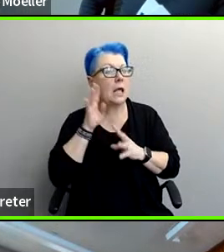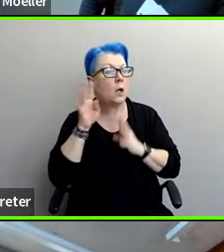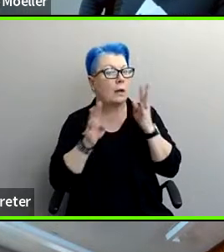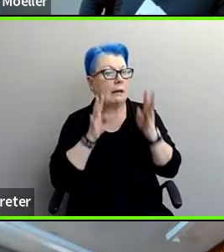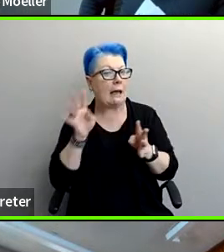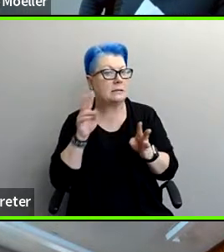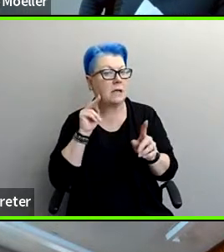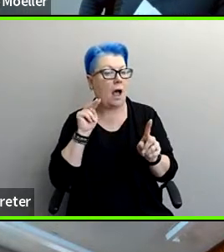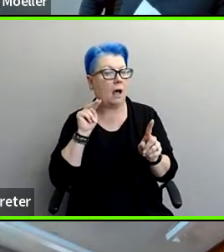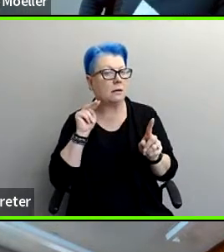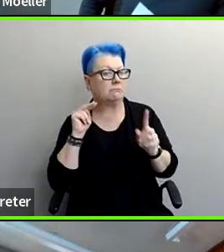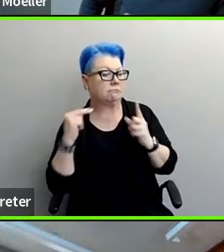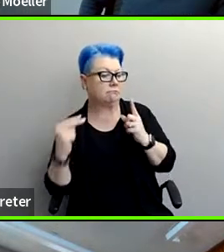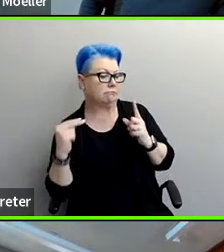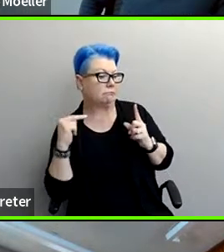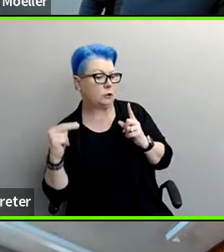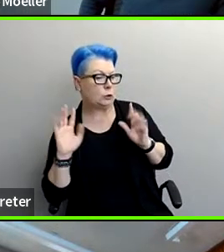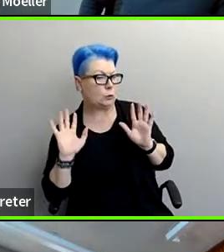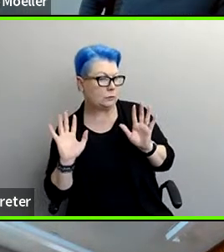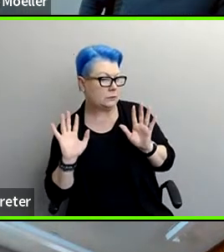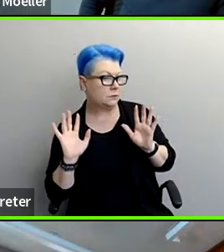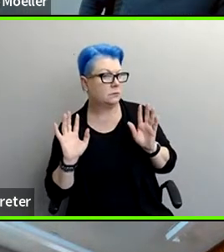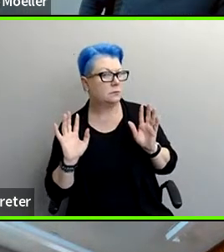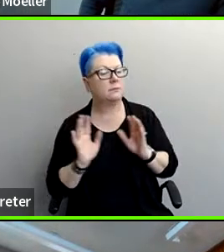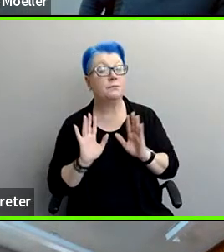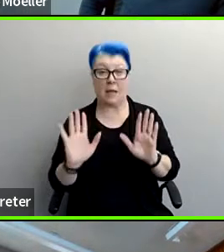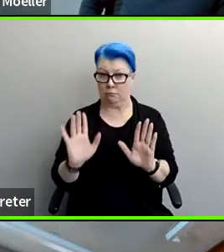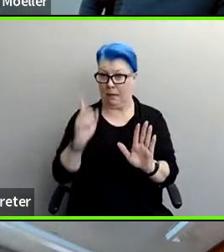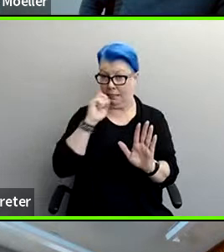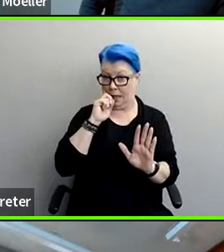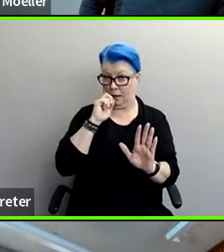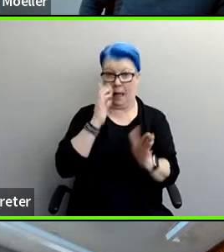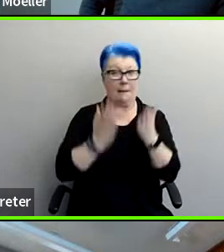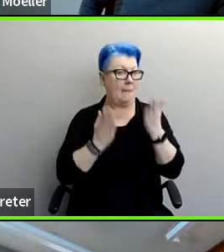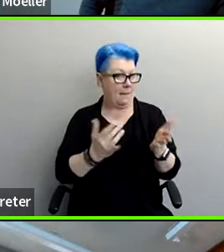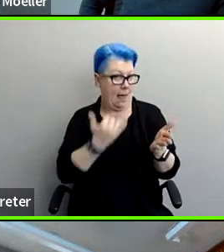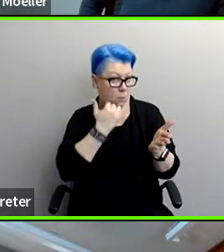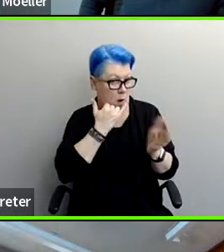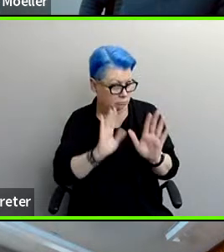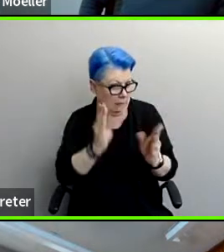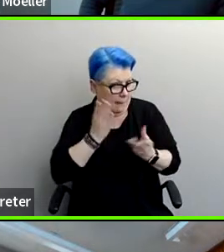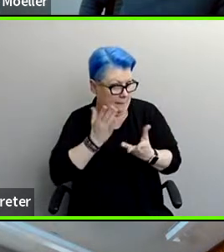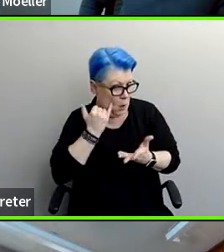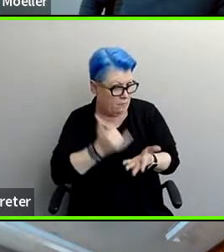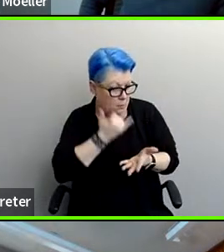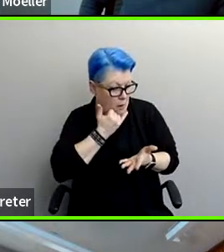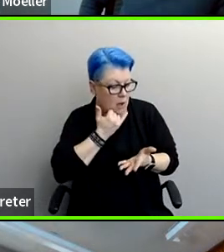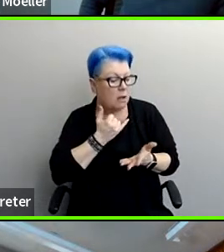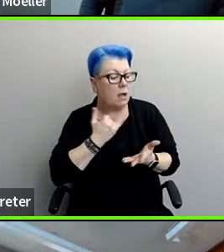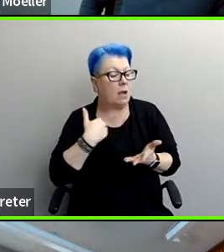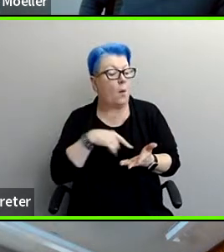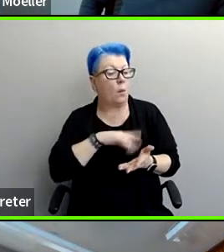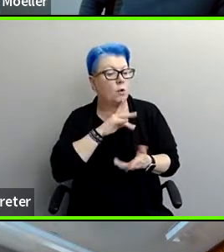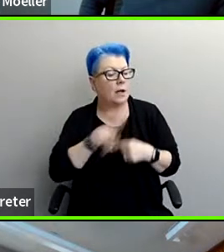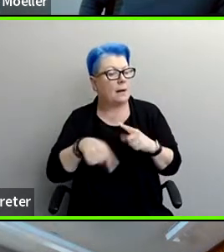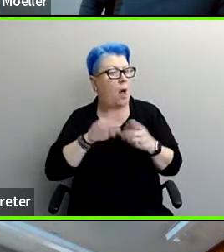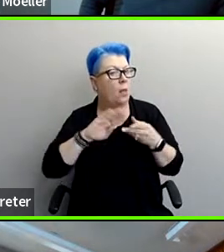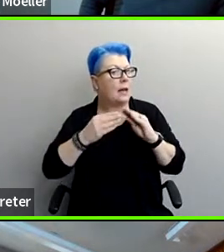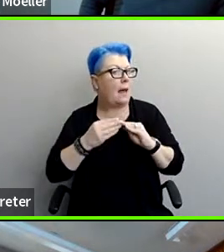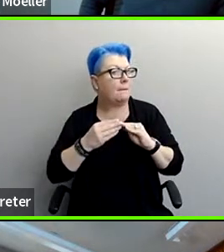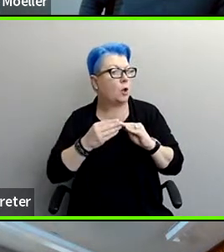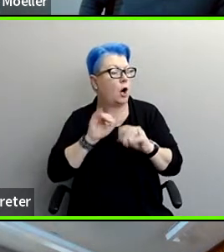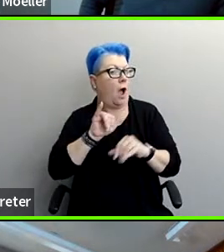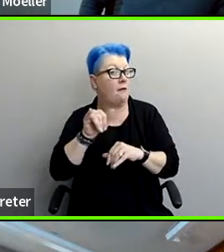a view, because I think, and correct me if I misunderstood, we talked about the number of positions now